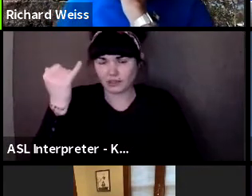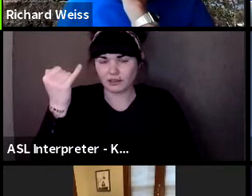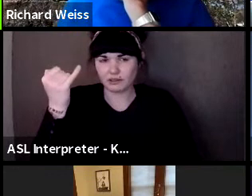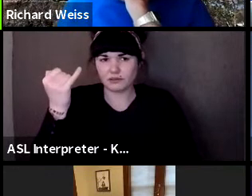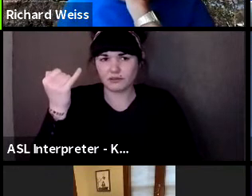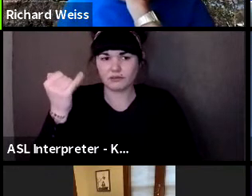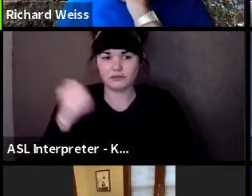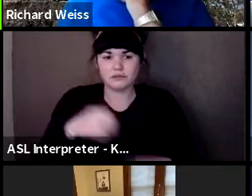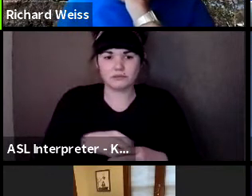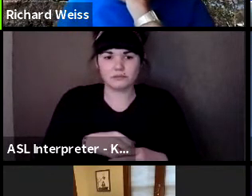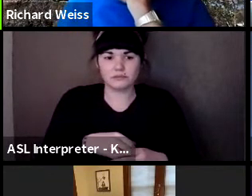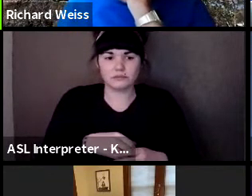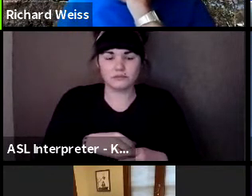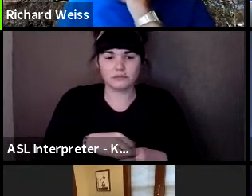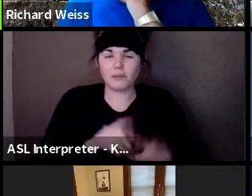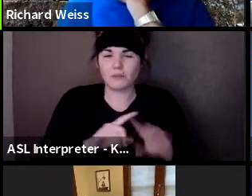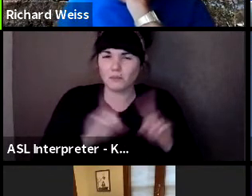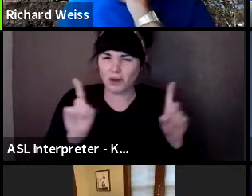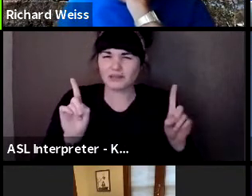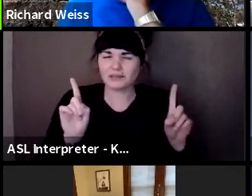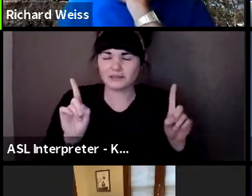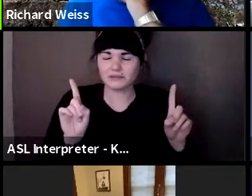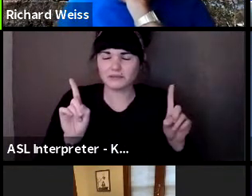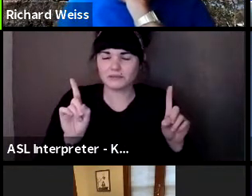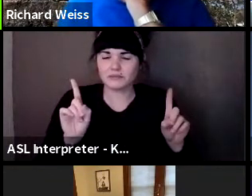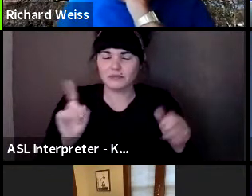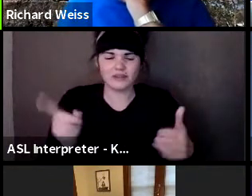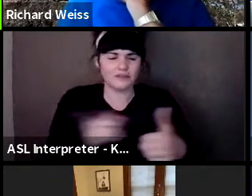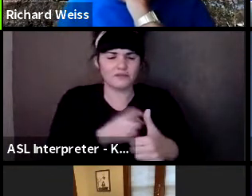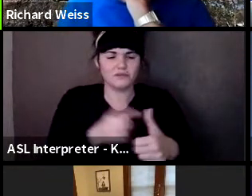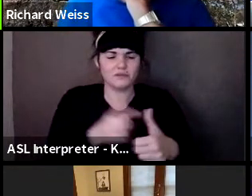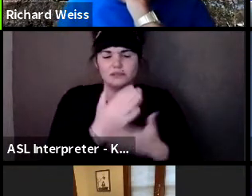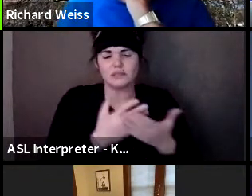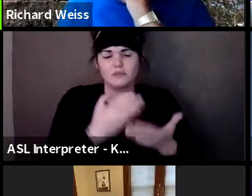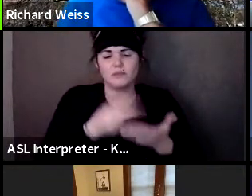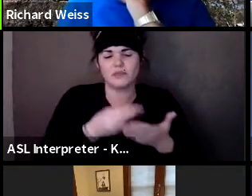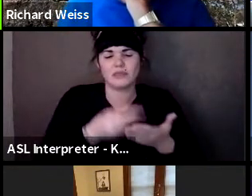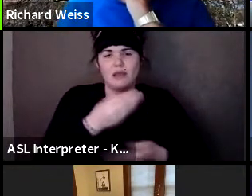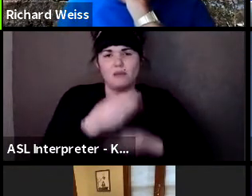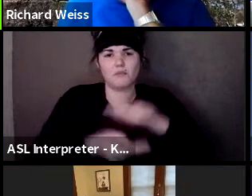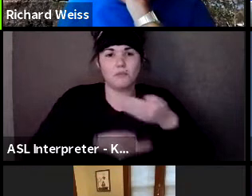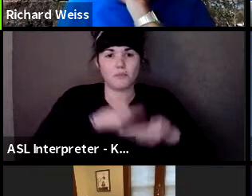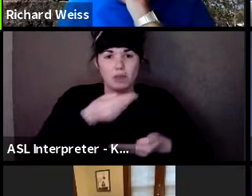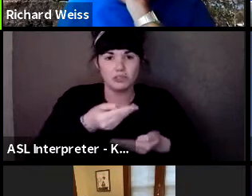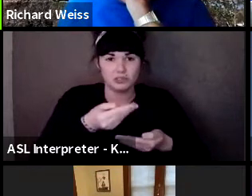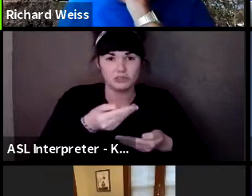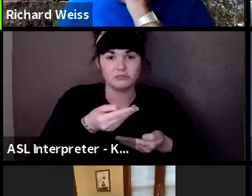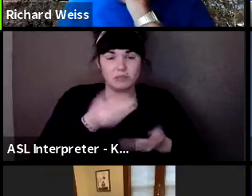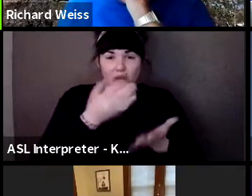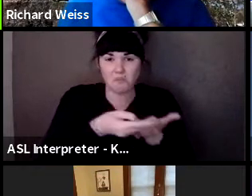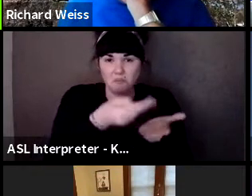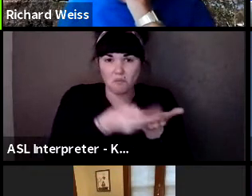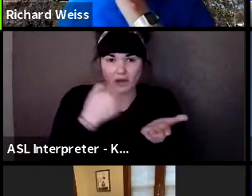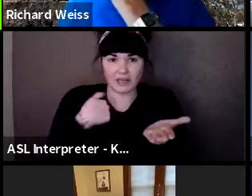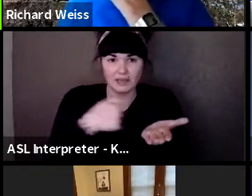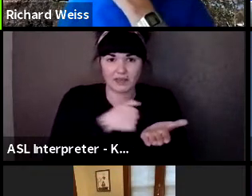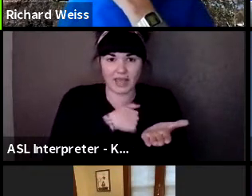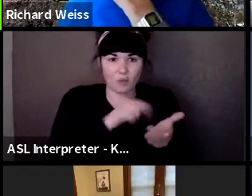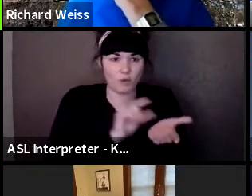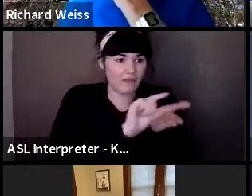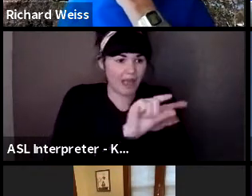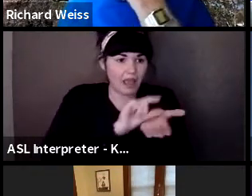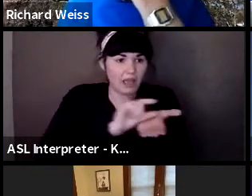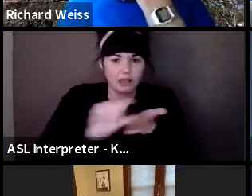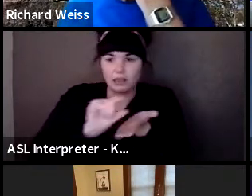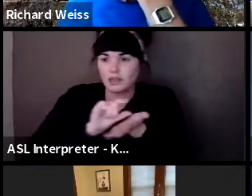should reduce some of the budget money we've allocated to other things to offset